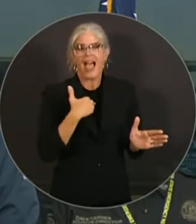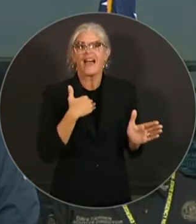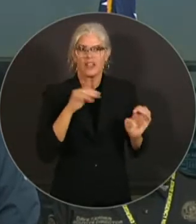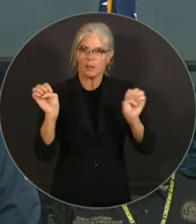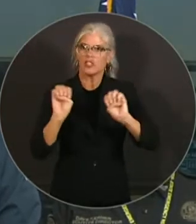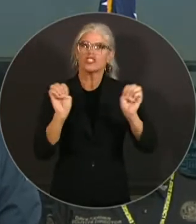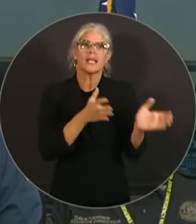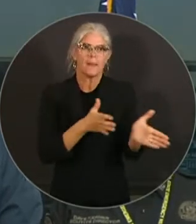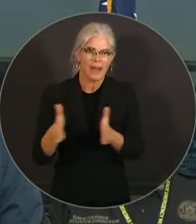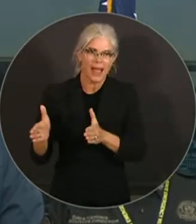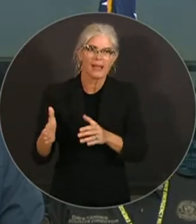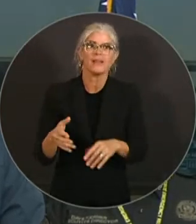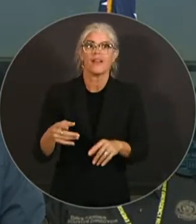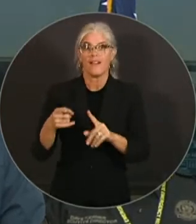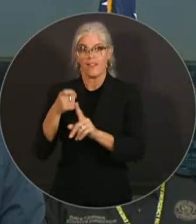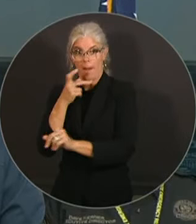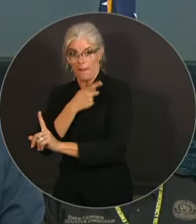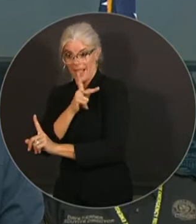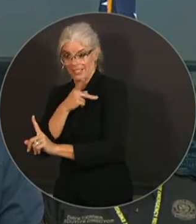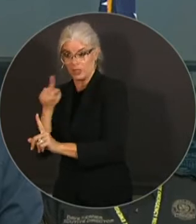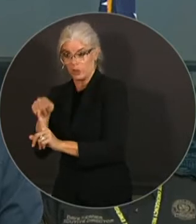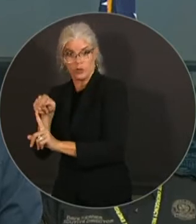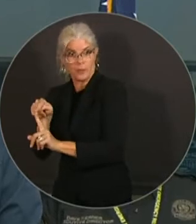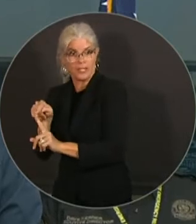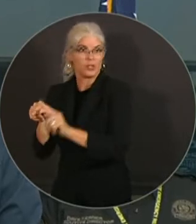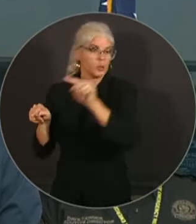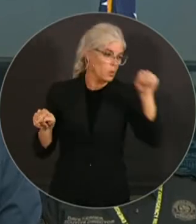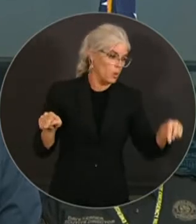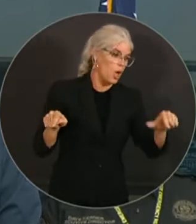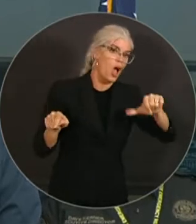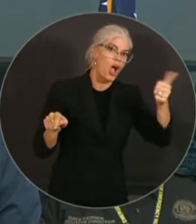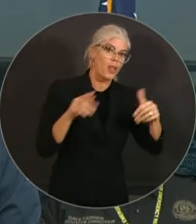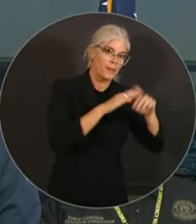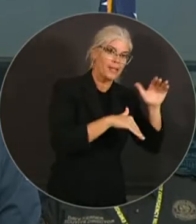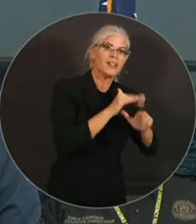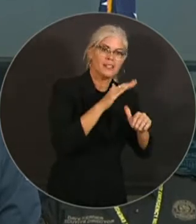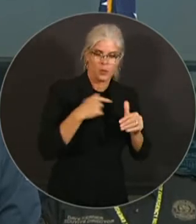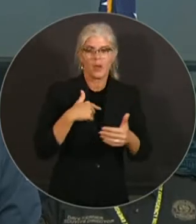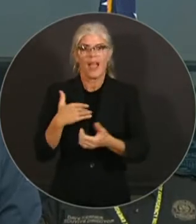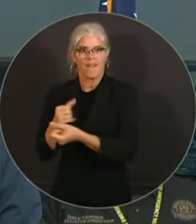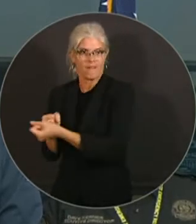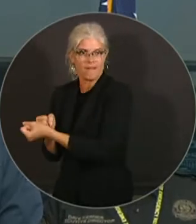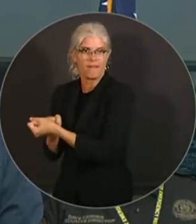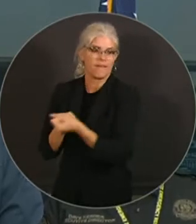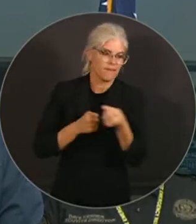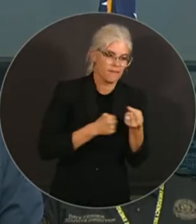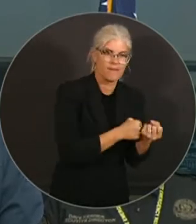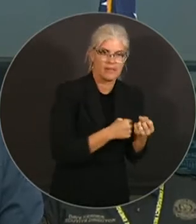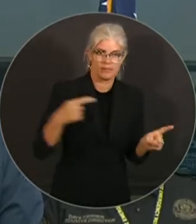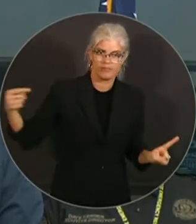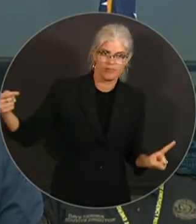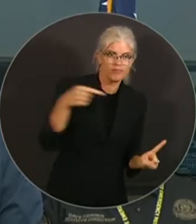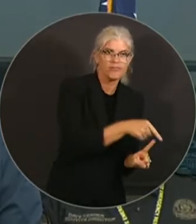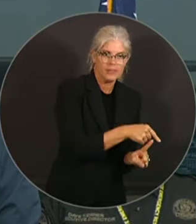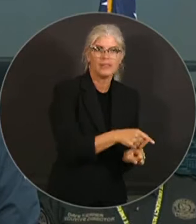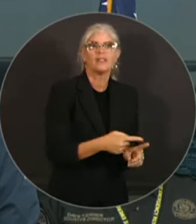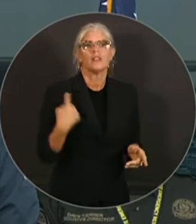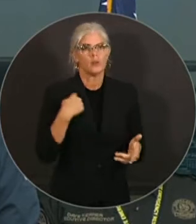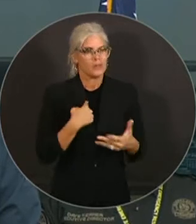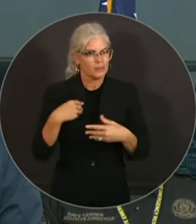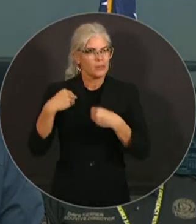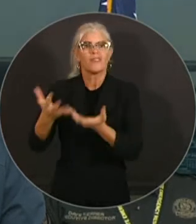from here to here. So what we're doing is we're helping supplement that plan by actually helping provide the transportation to get them there.